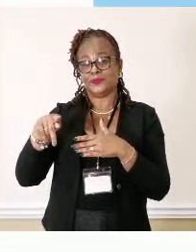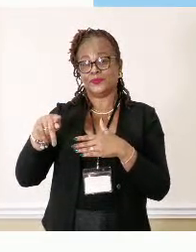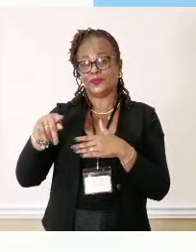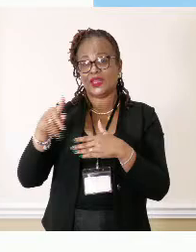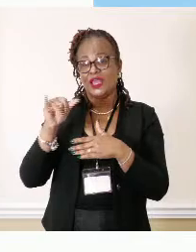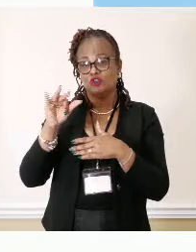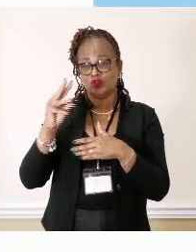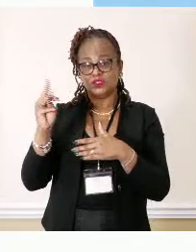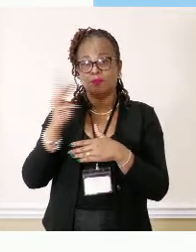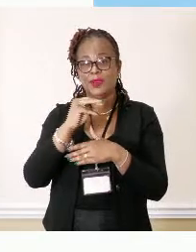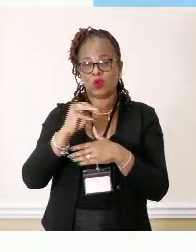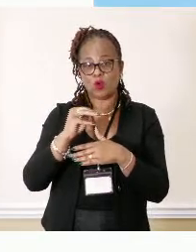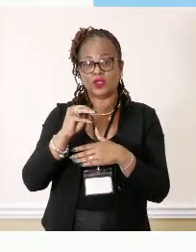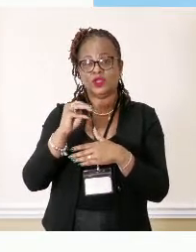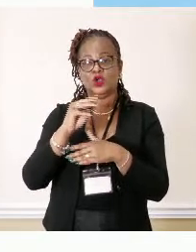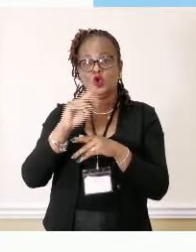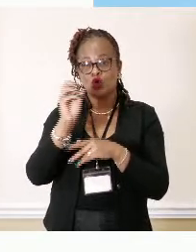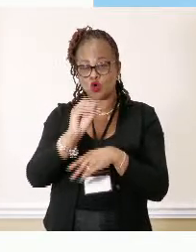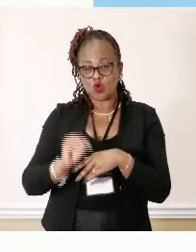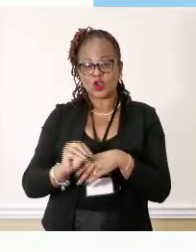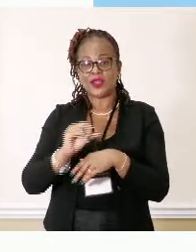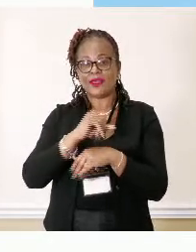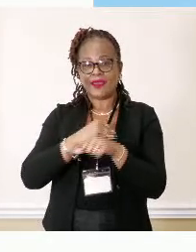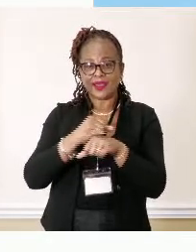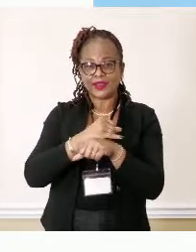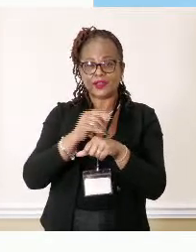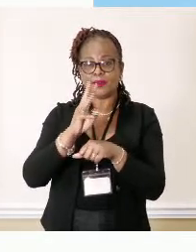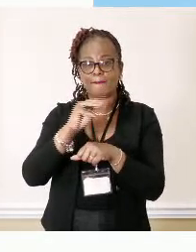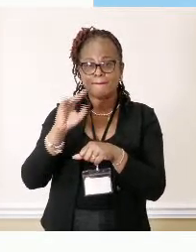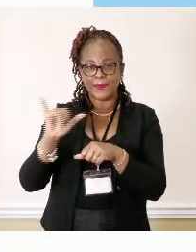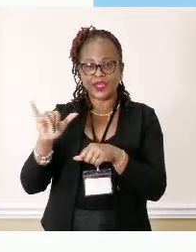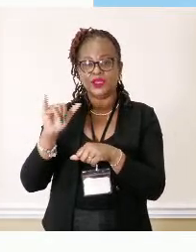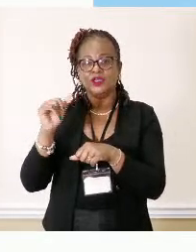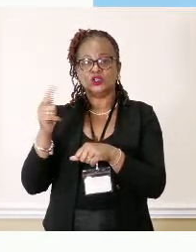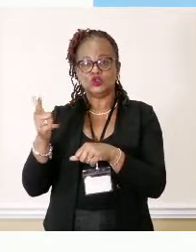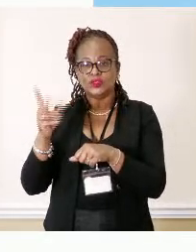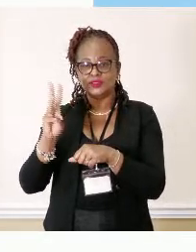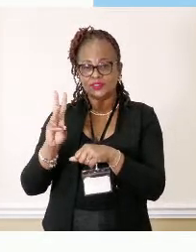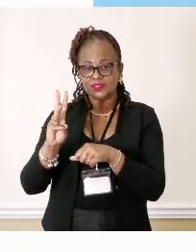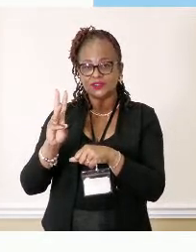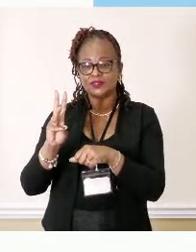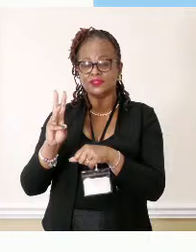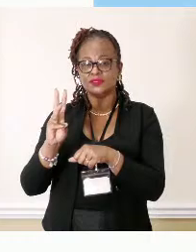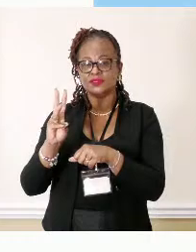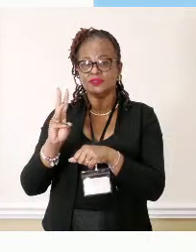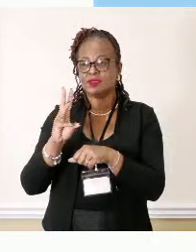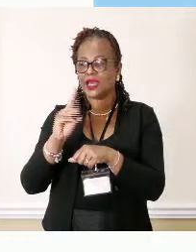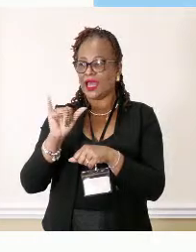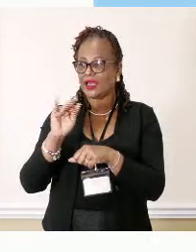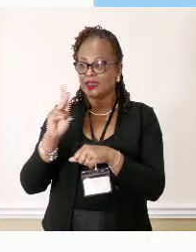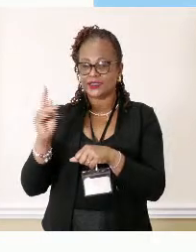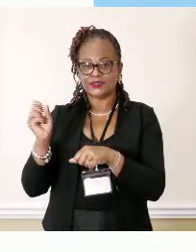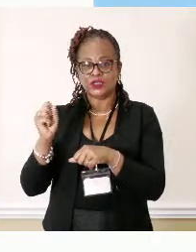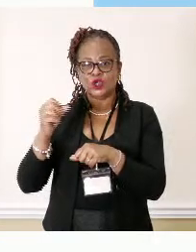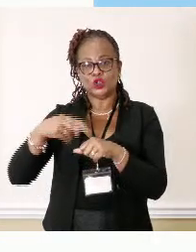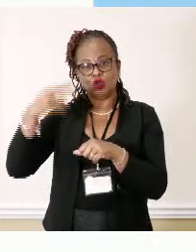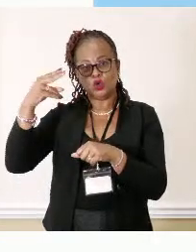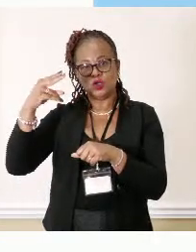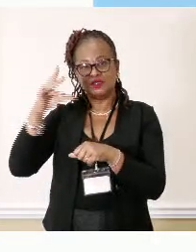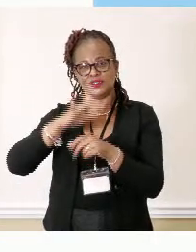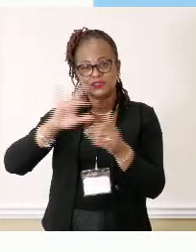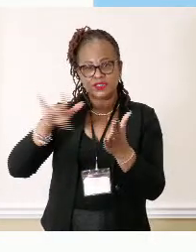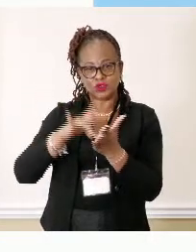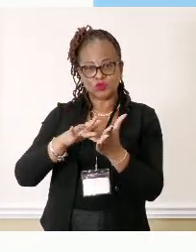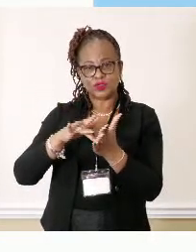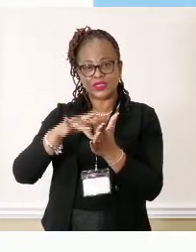Andros, Maguana, Inagua, Crooked Island, May 26, together with Long Key will go to Acklands, North Central and